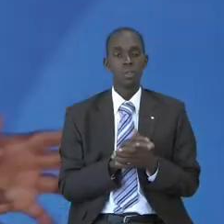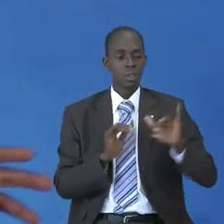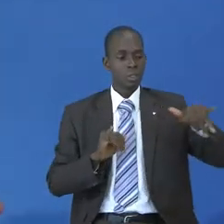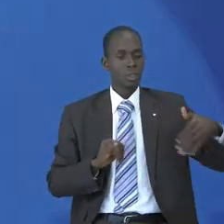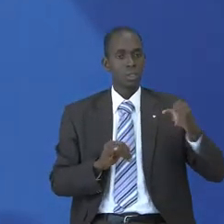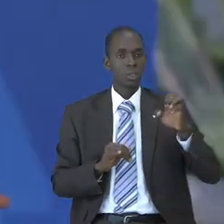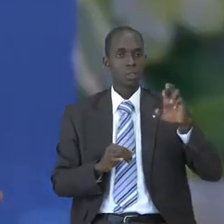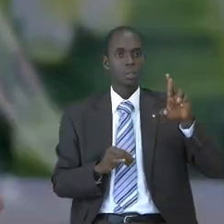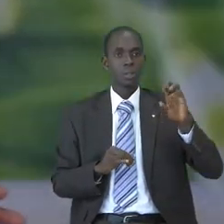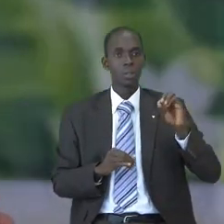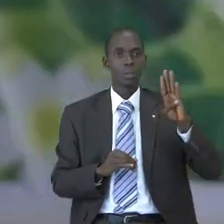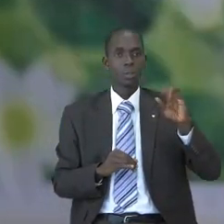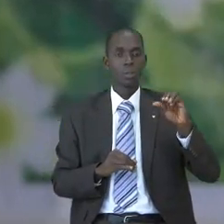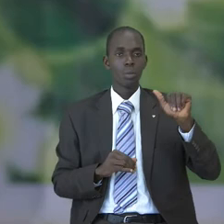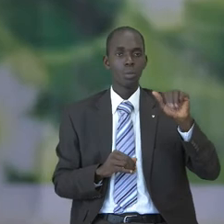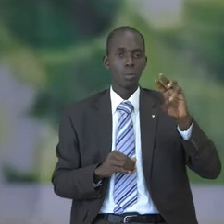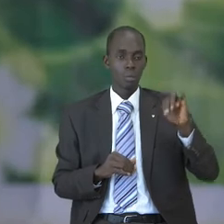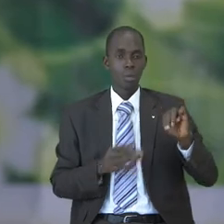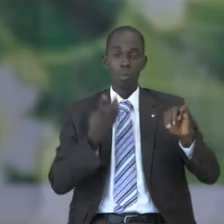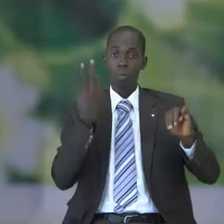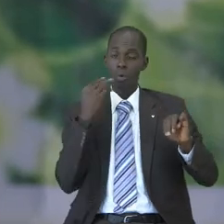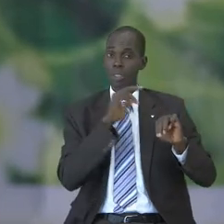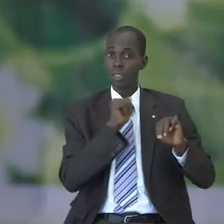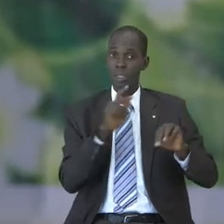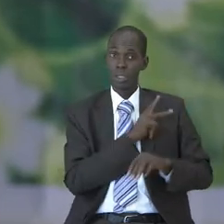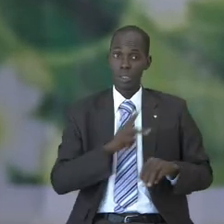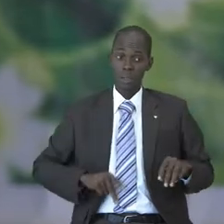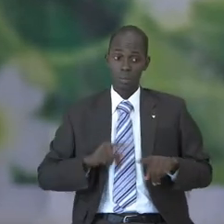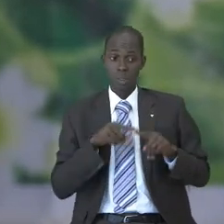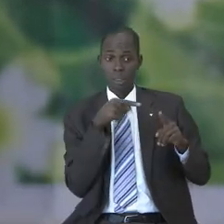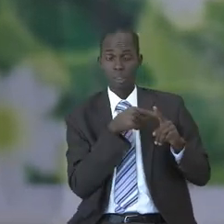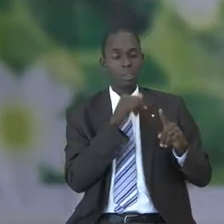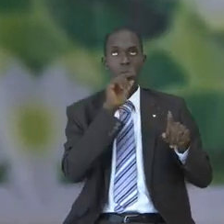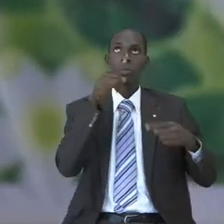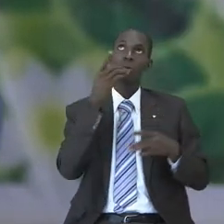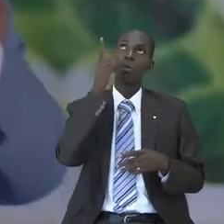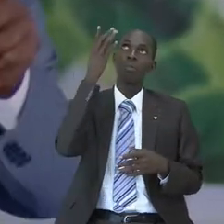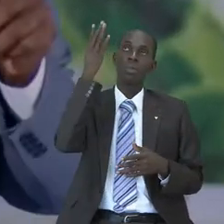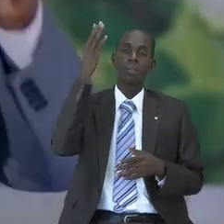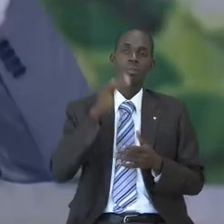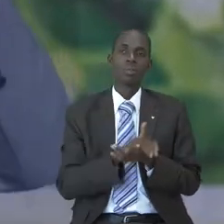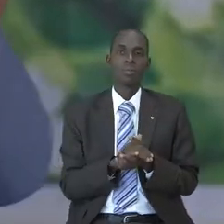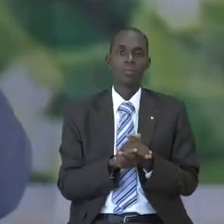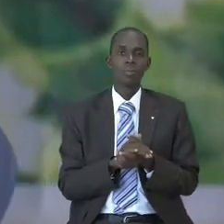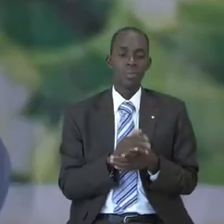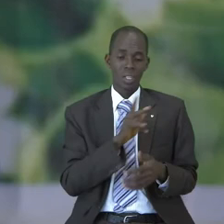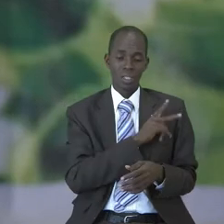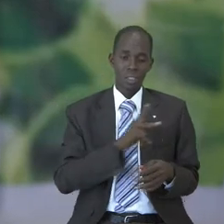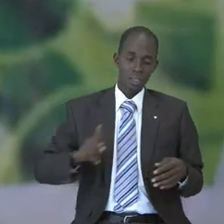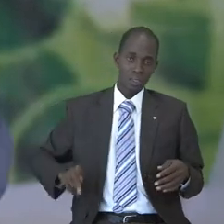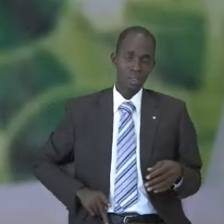Jeroboam was a king. He didn't make it. Kingly